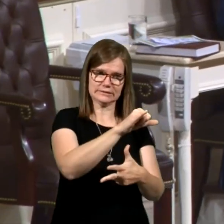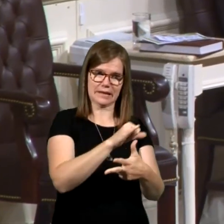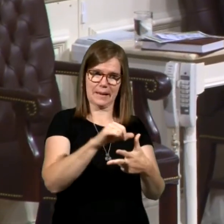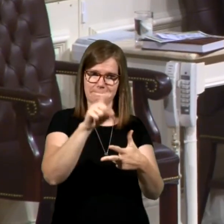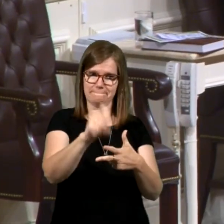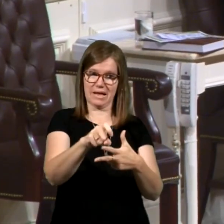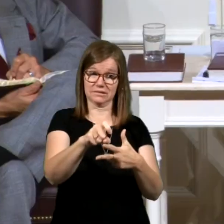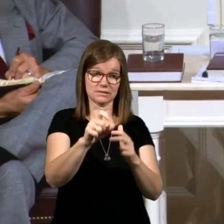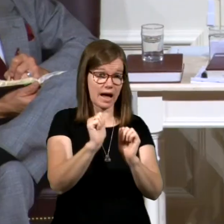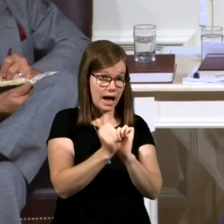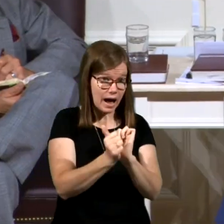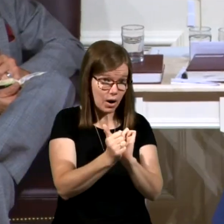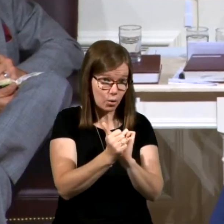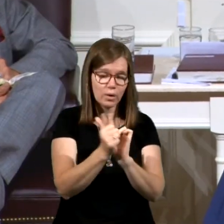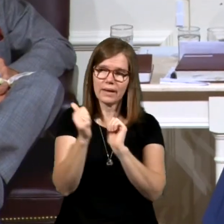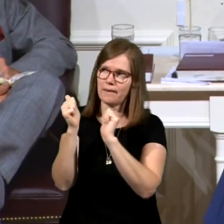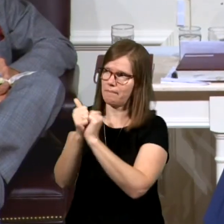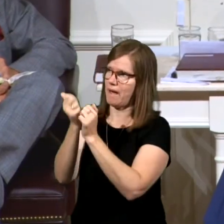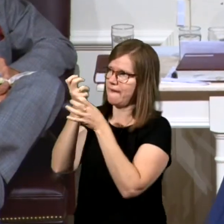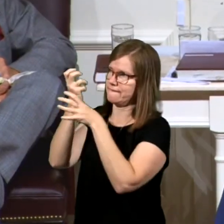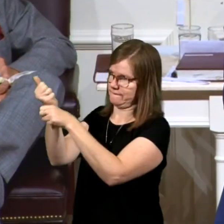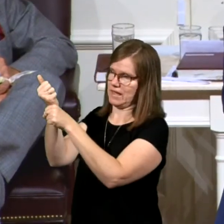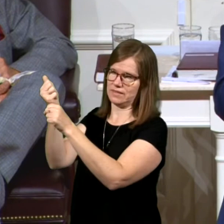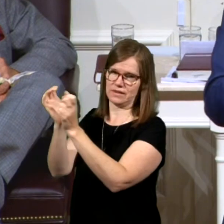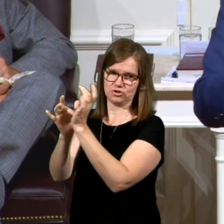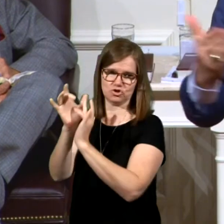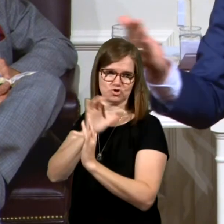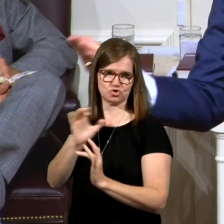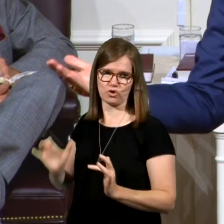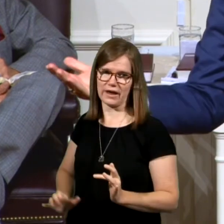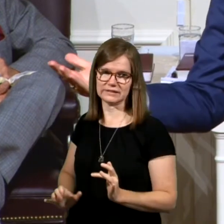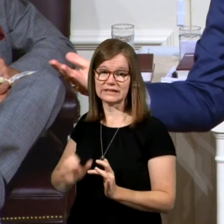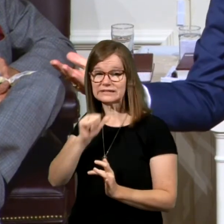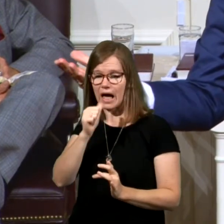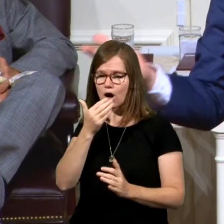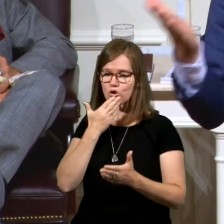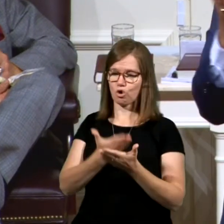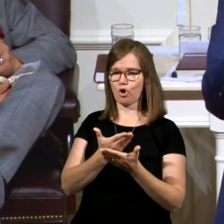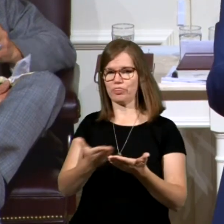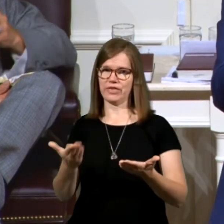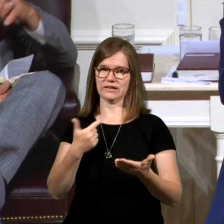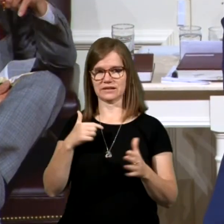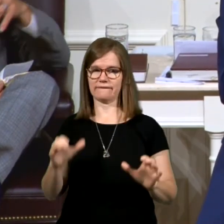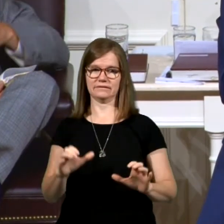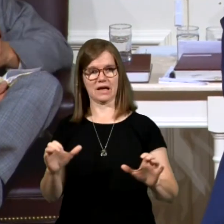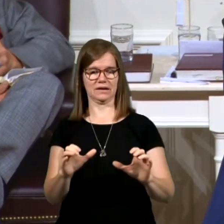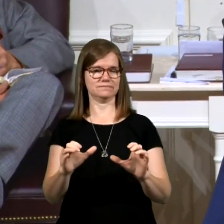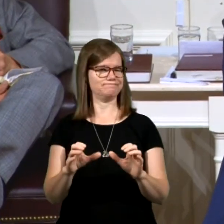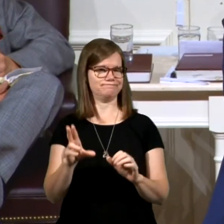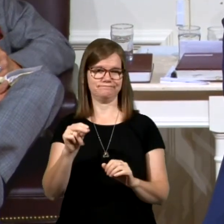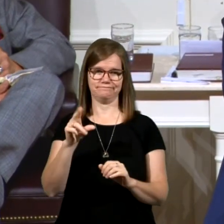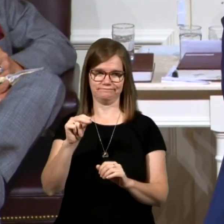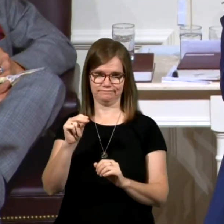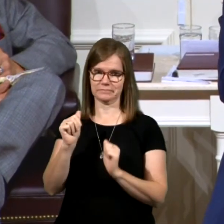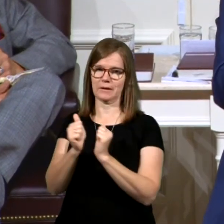faith in Jesus Christ. It's not by good things that you've done. It's by faith in Jesus.